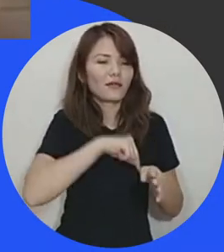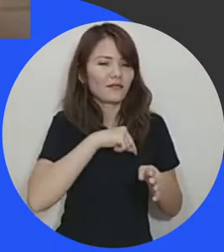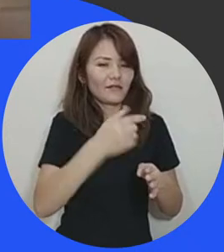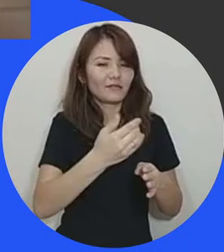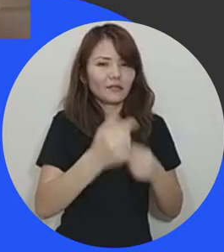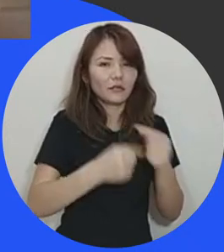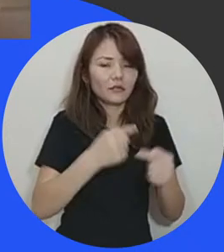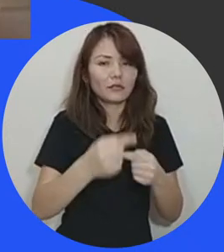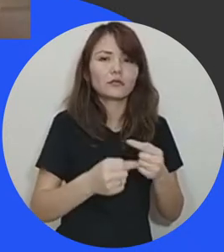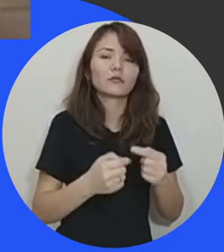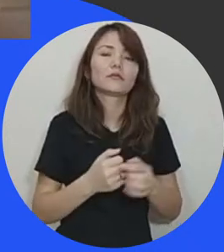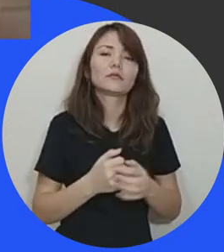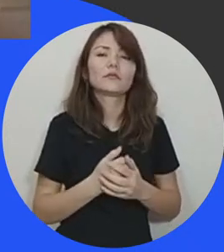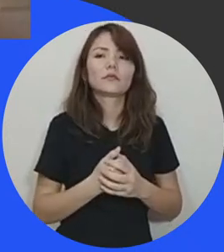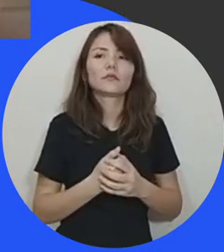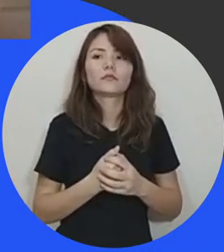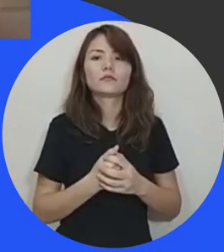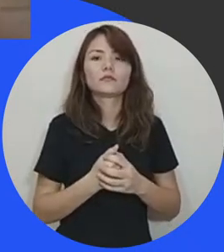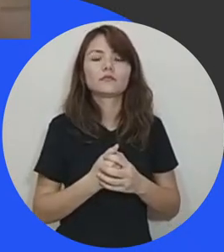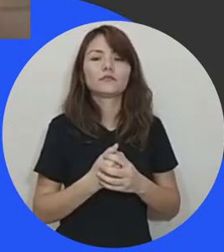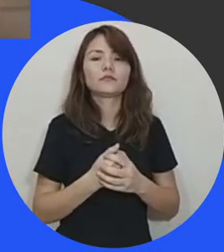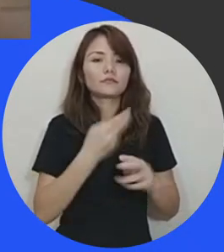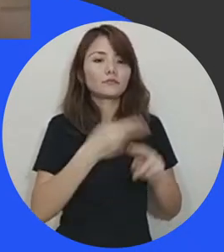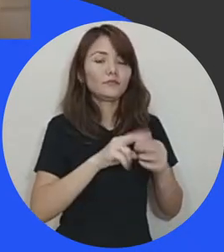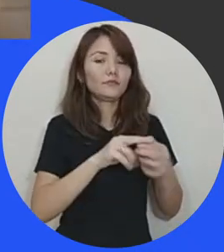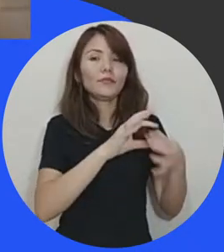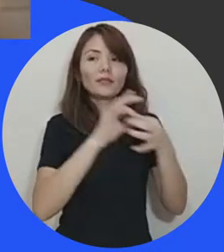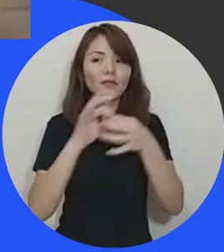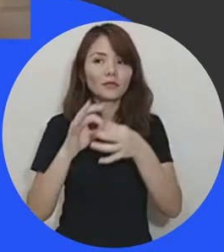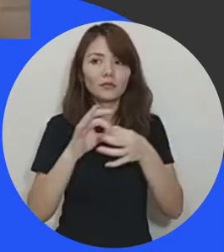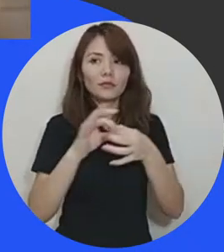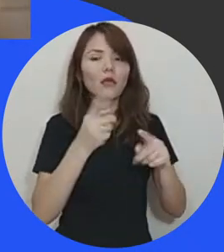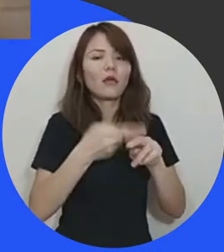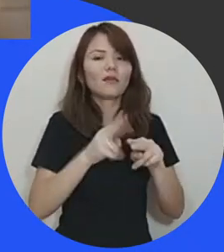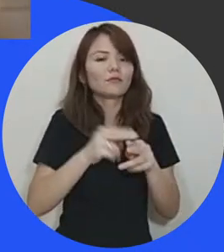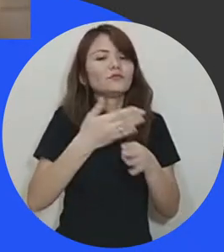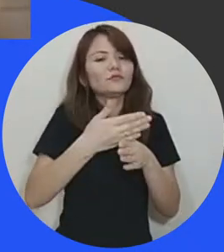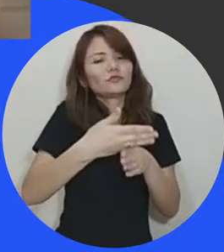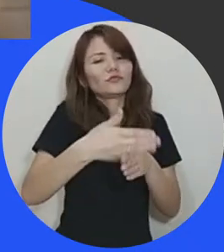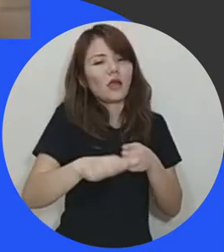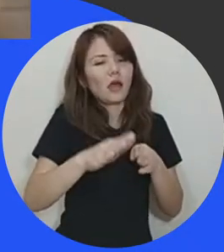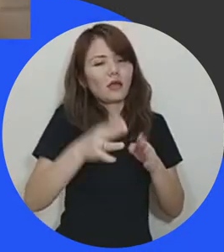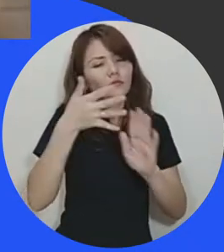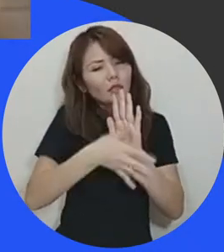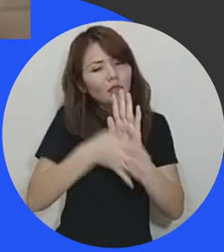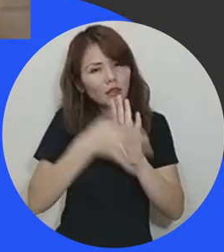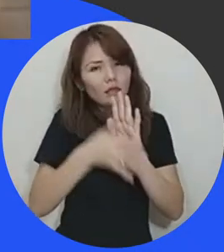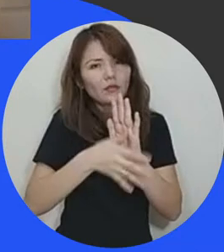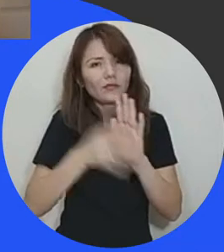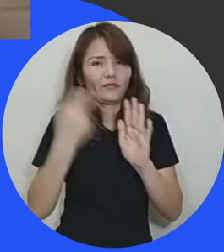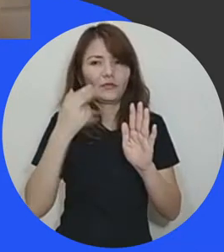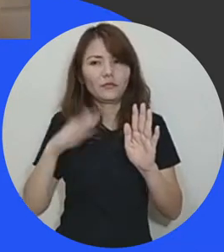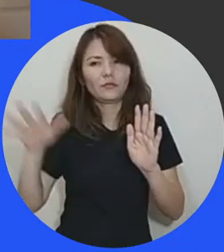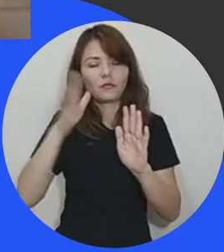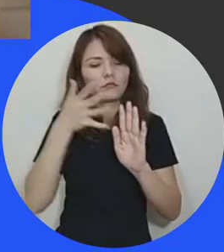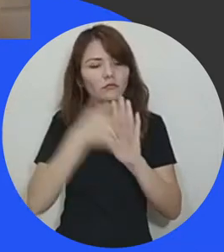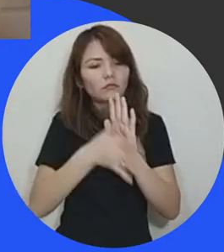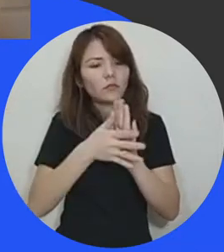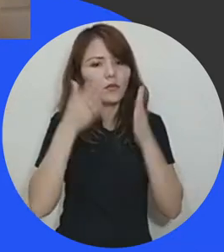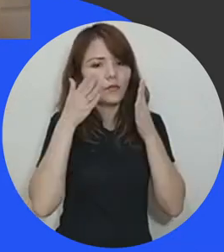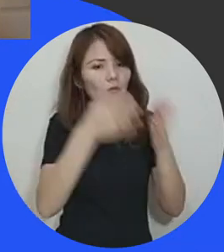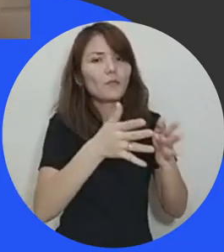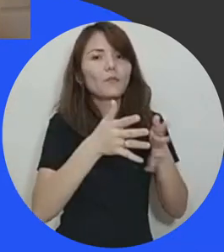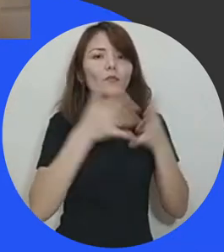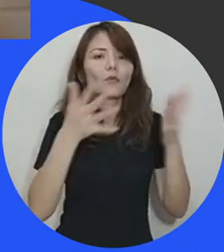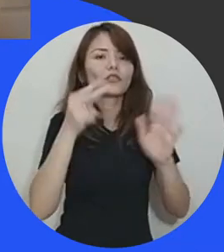is the part of the sort of the research structure in the UK that's focused on looking at the human genome.